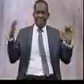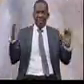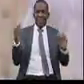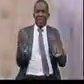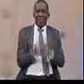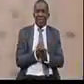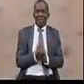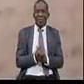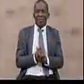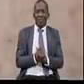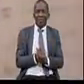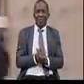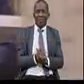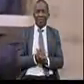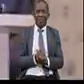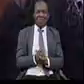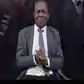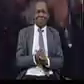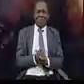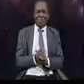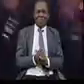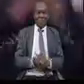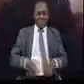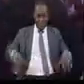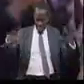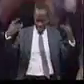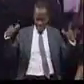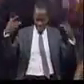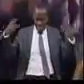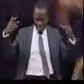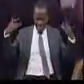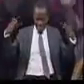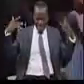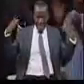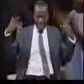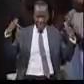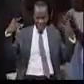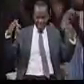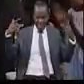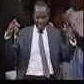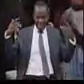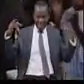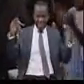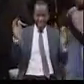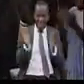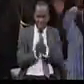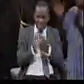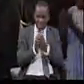Put your hand together for this.